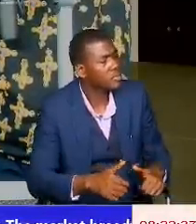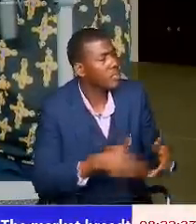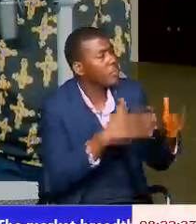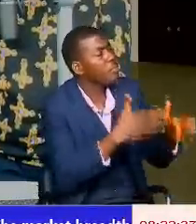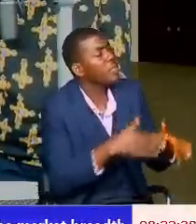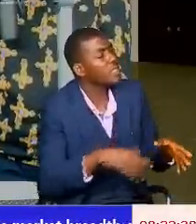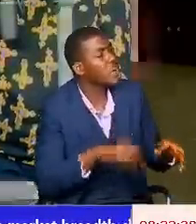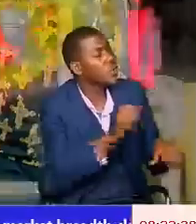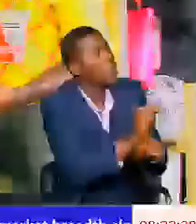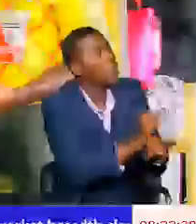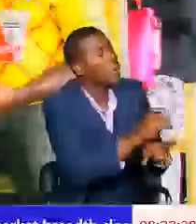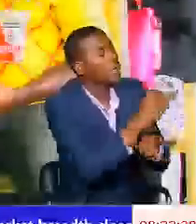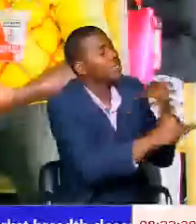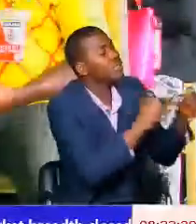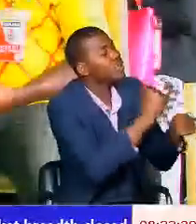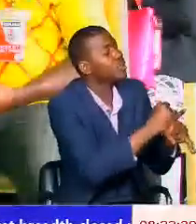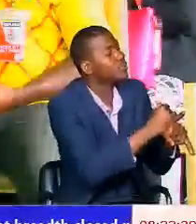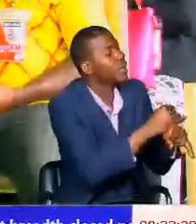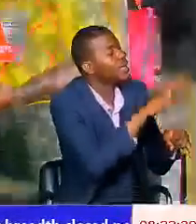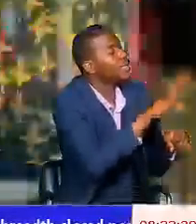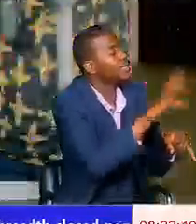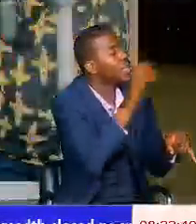officer.